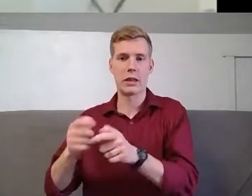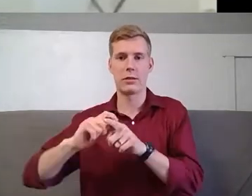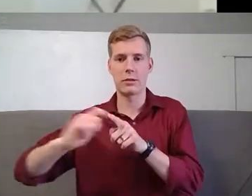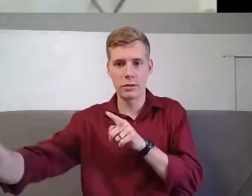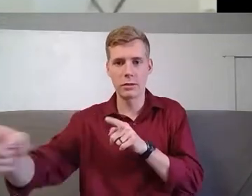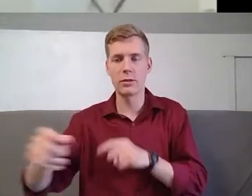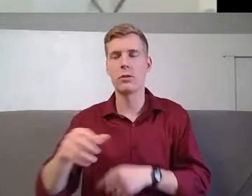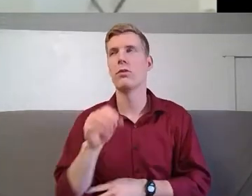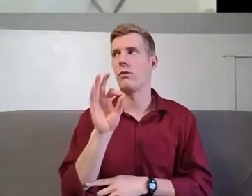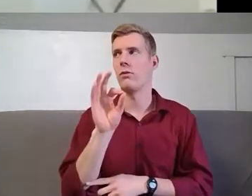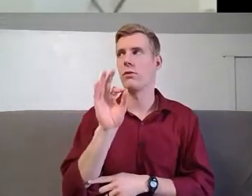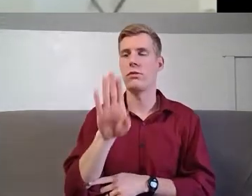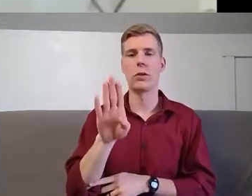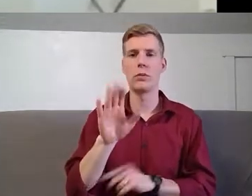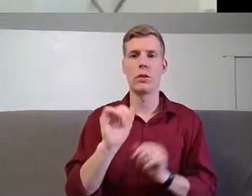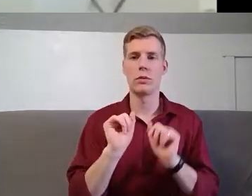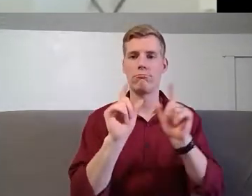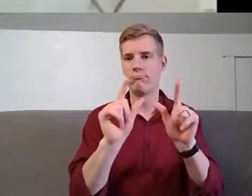on Facebook.